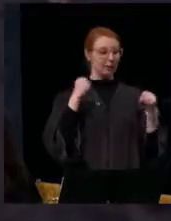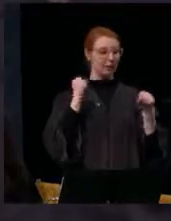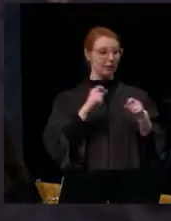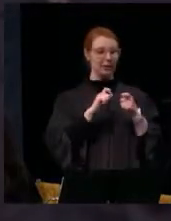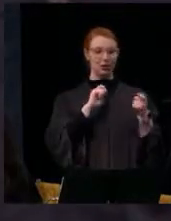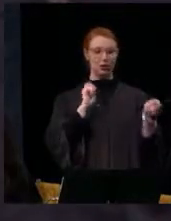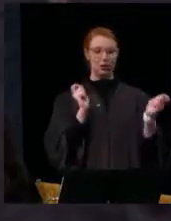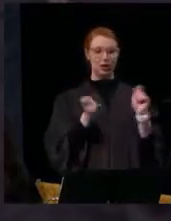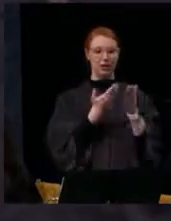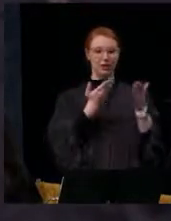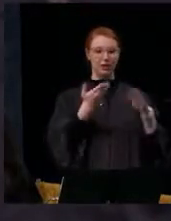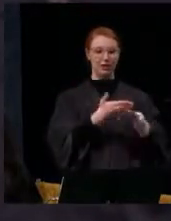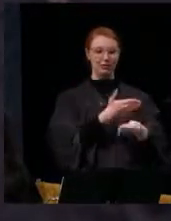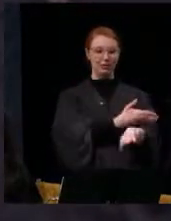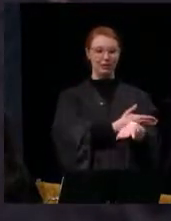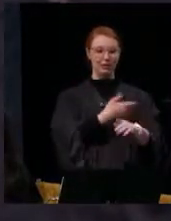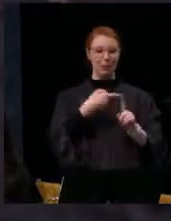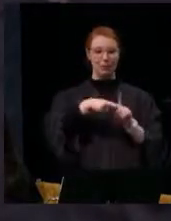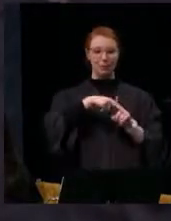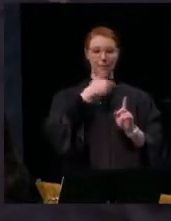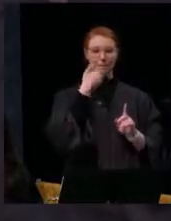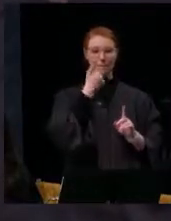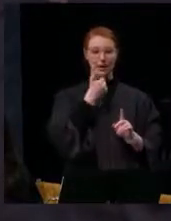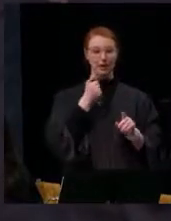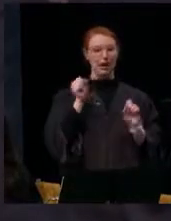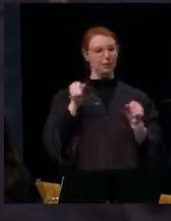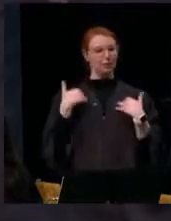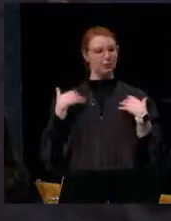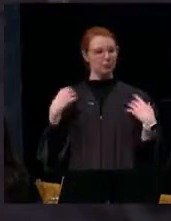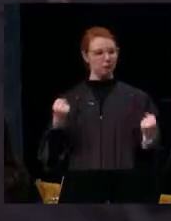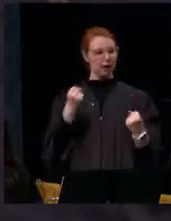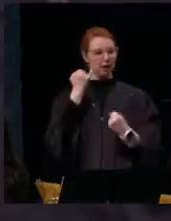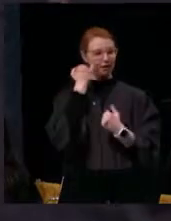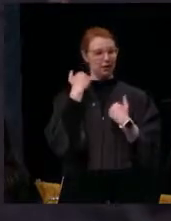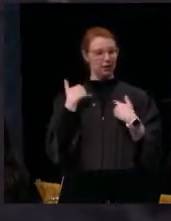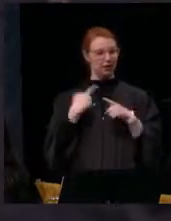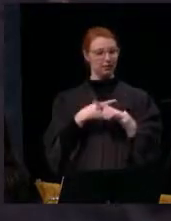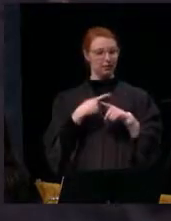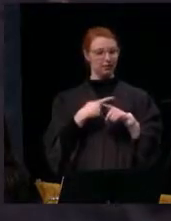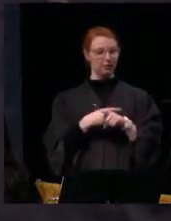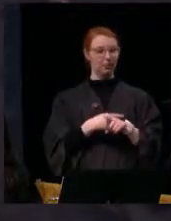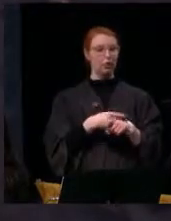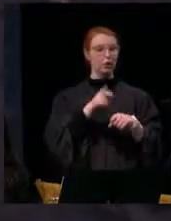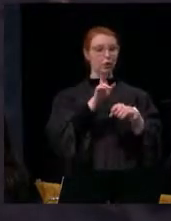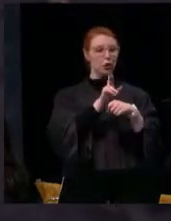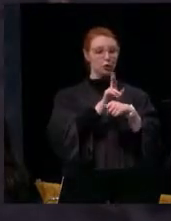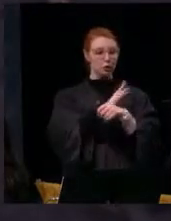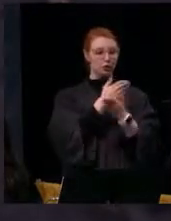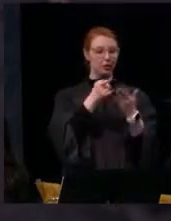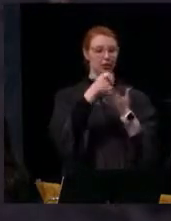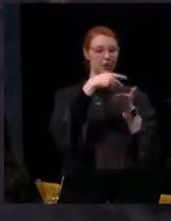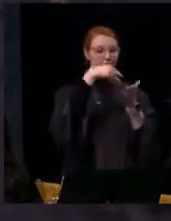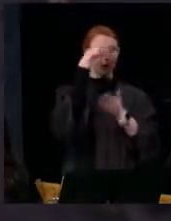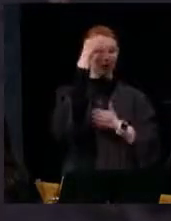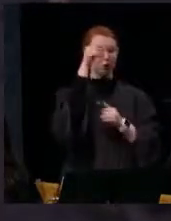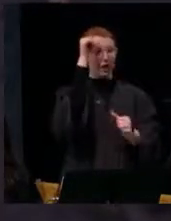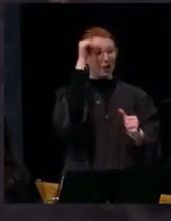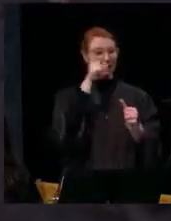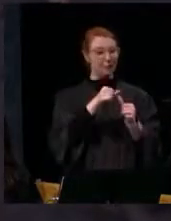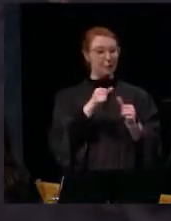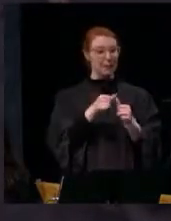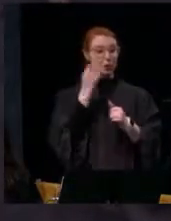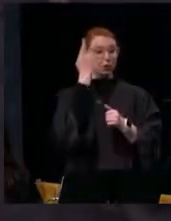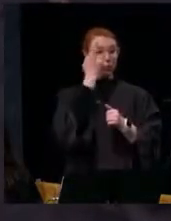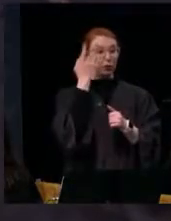and we have the inspiration to be brave in the face of adversity. Use what you have learned. Remember the legacy our school was born